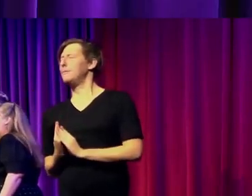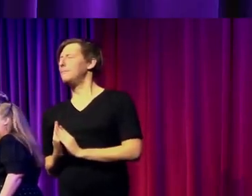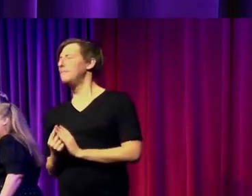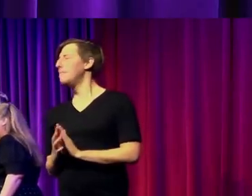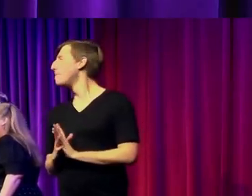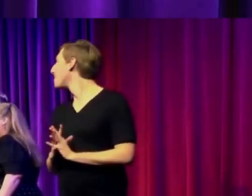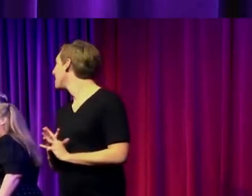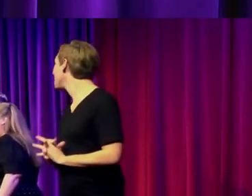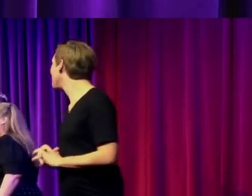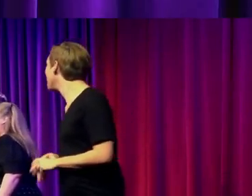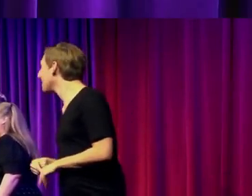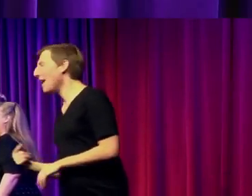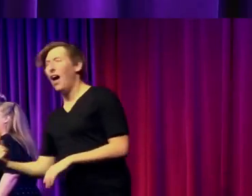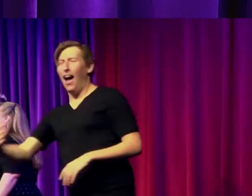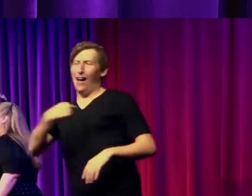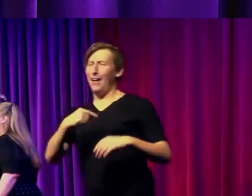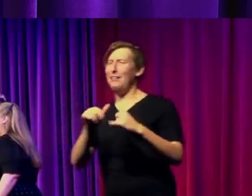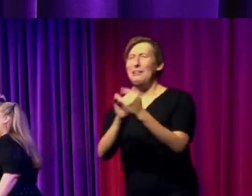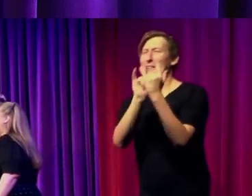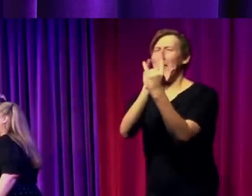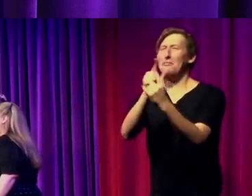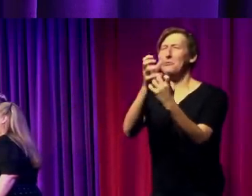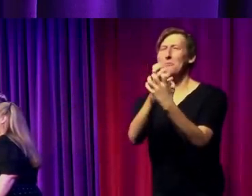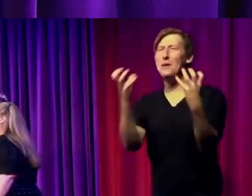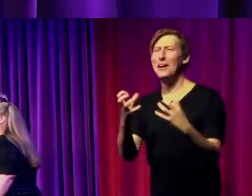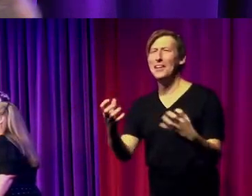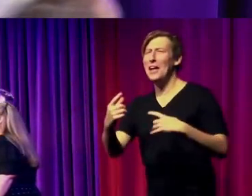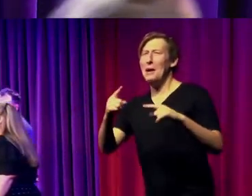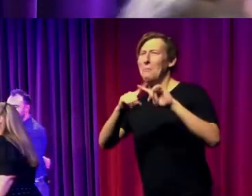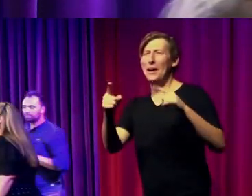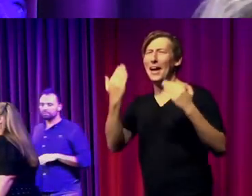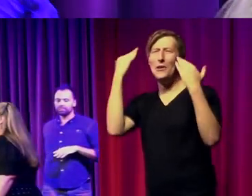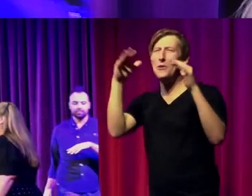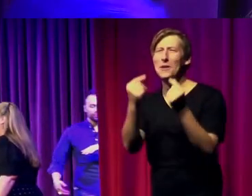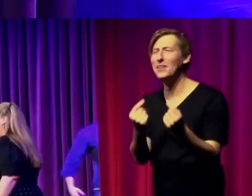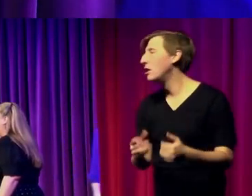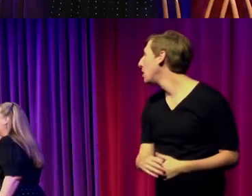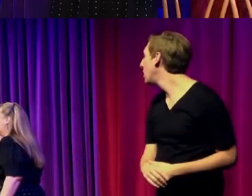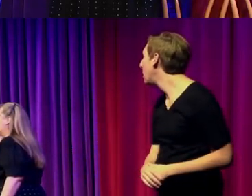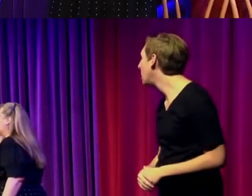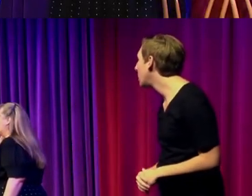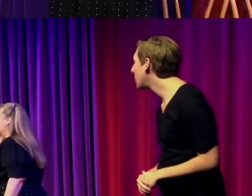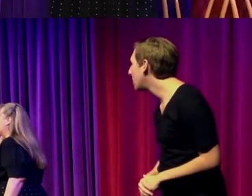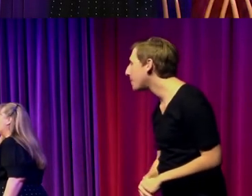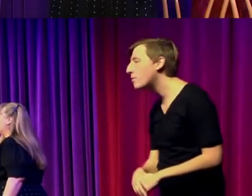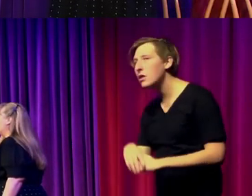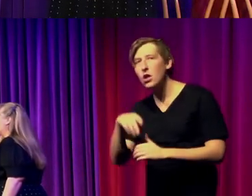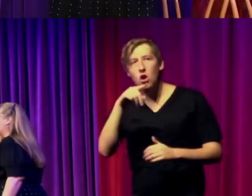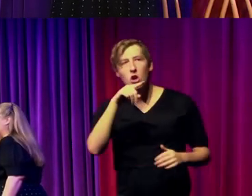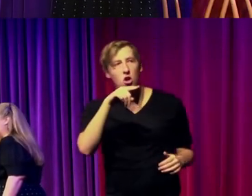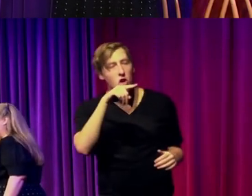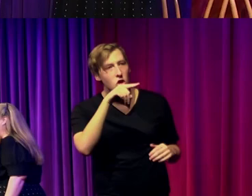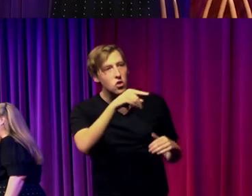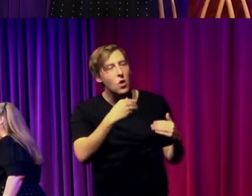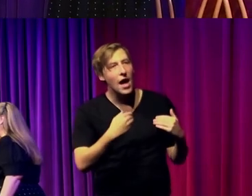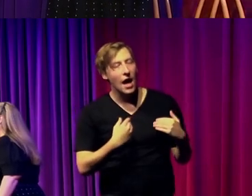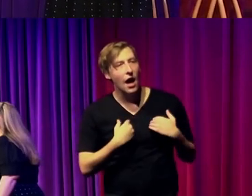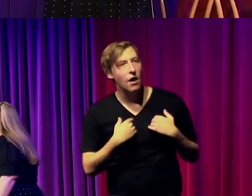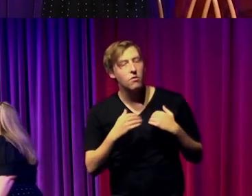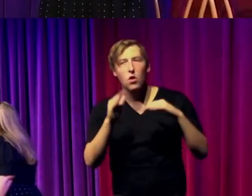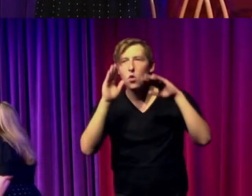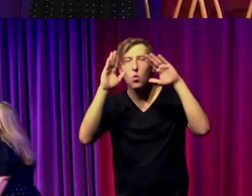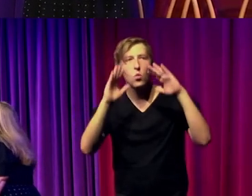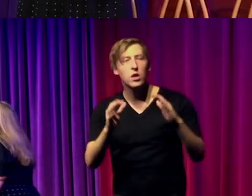person in. I just love you so much, but it's like, I'm not sure that I'm getting through to you. Tracy, you have a gift. You gotta share it. Tear